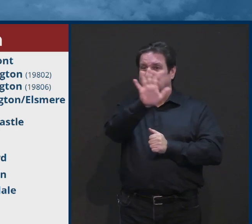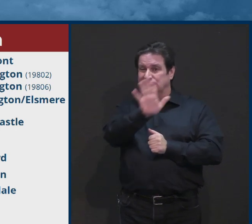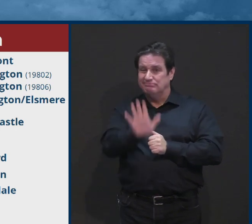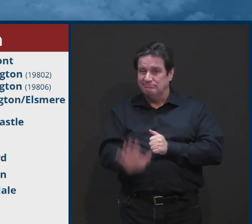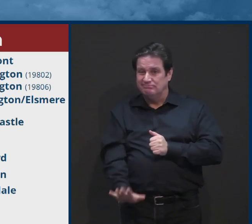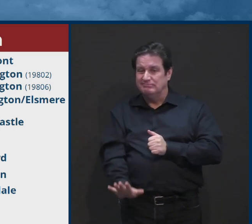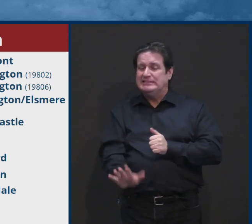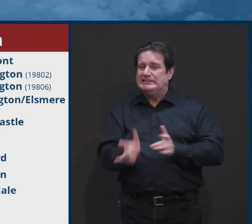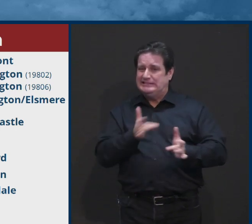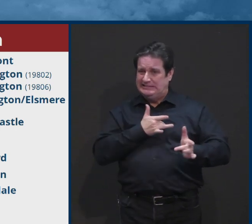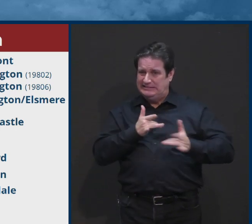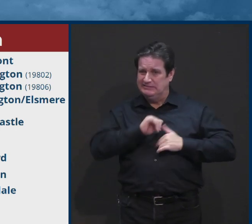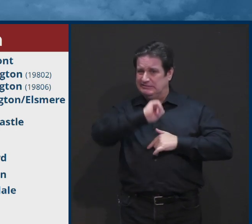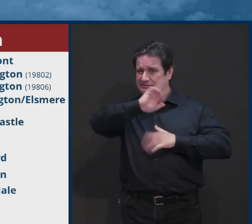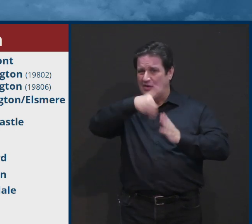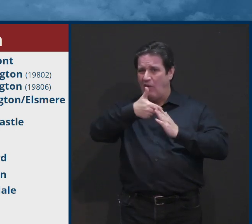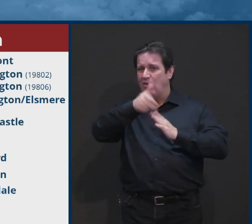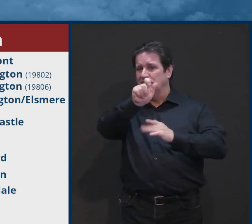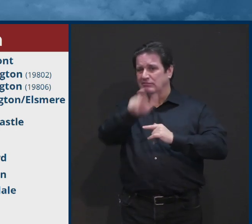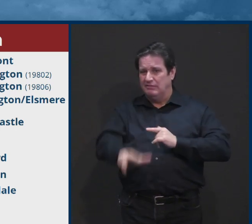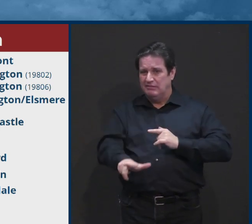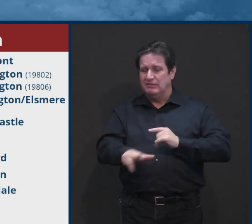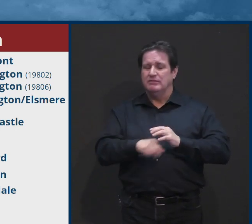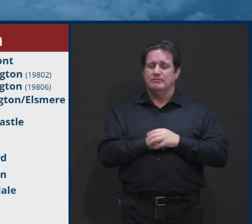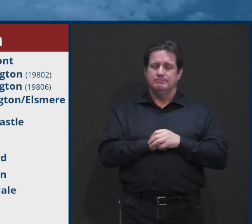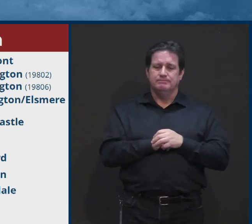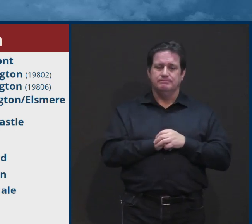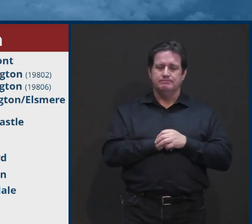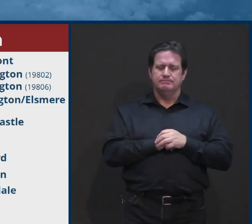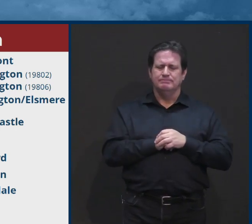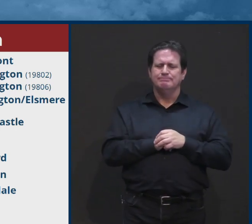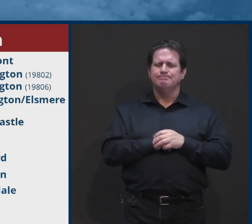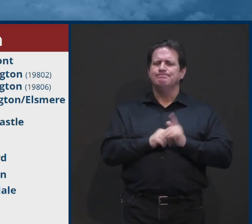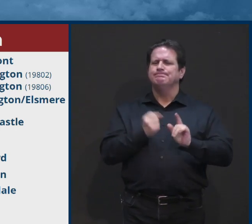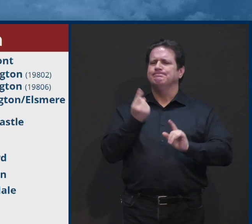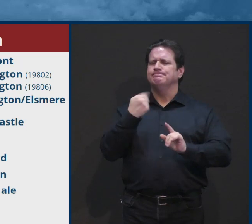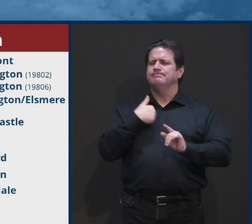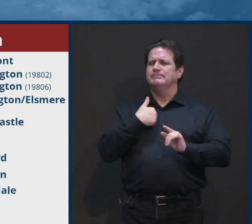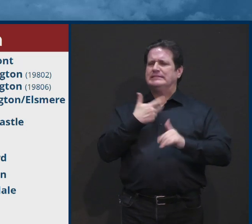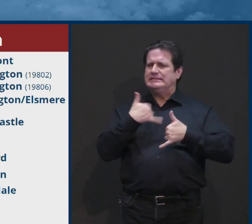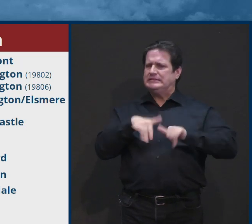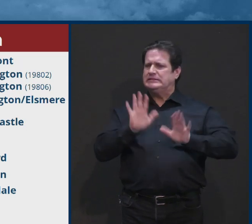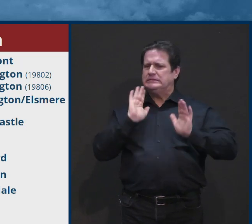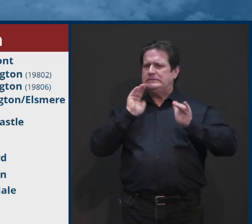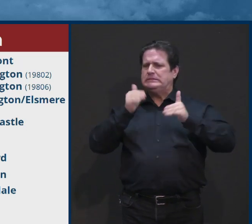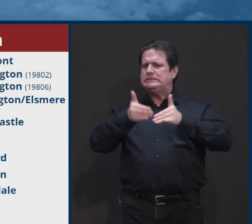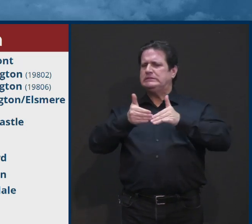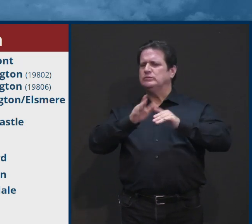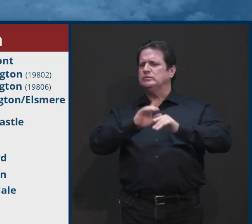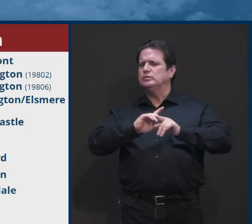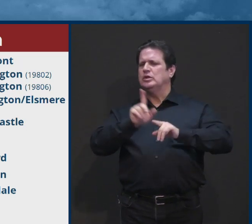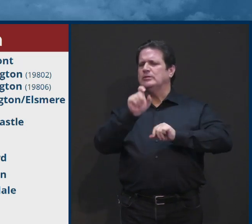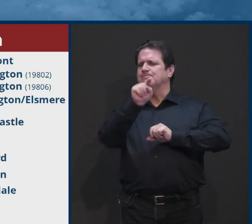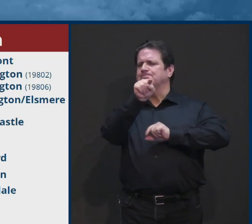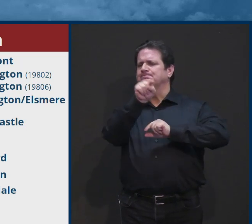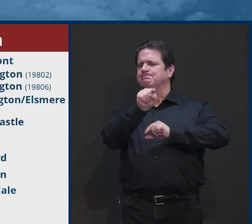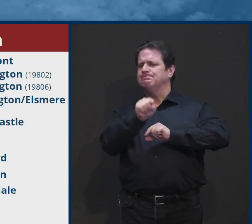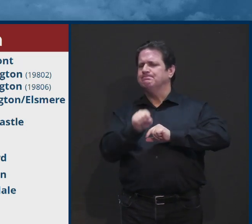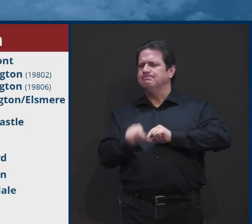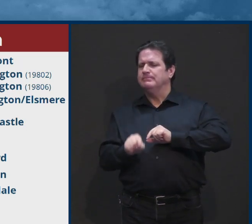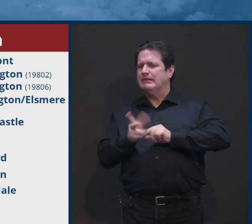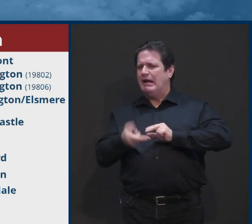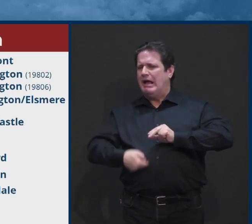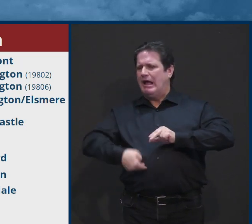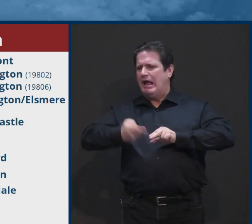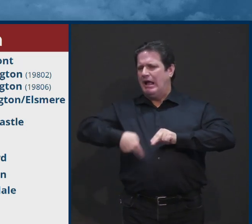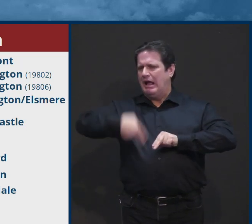of concern at this point. So I wanted us, though, to continue to be able to look at the areas where we do have even